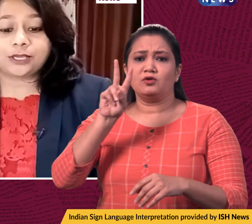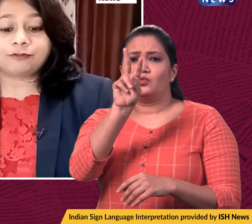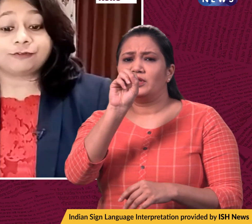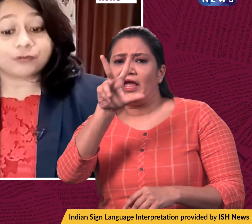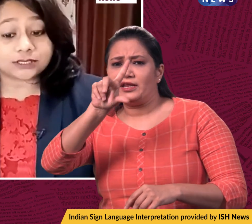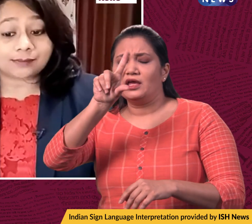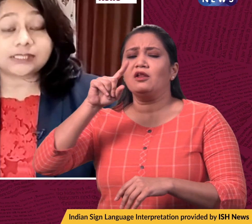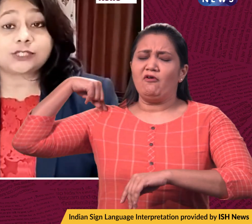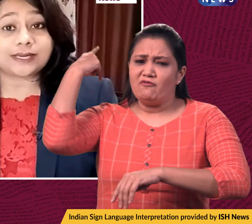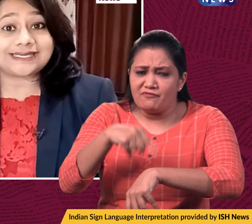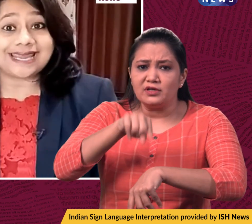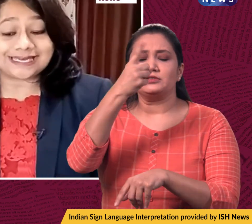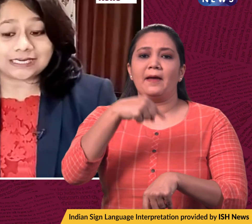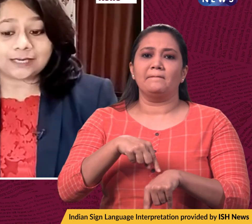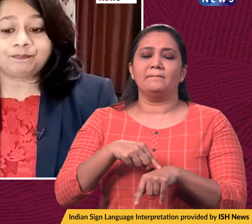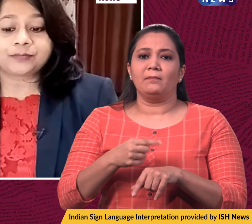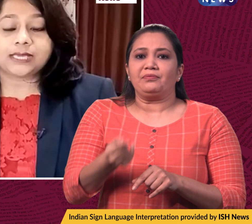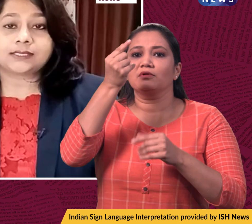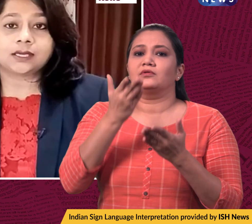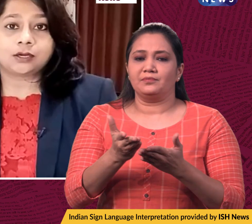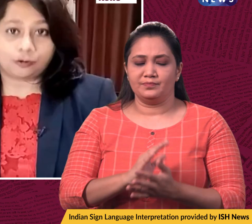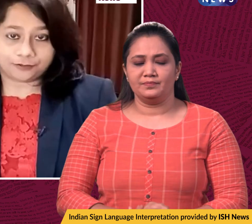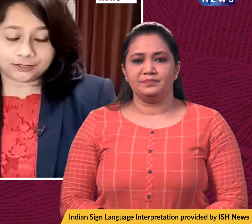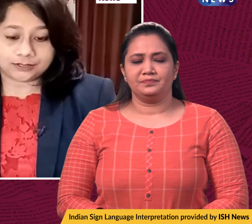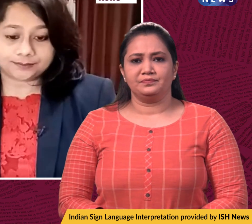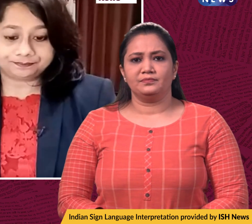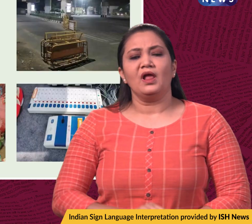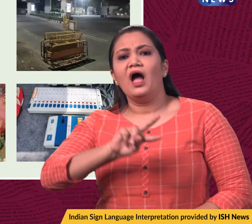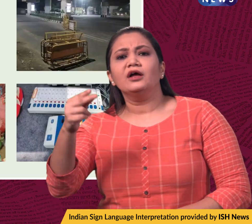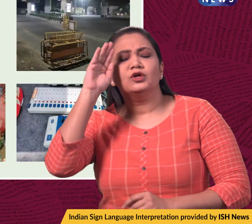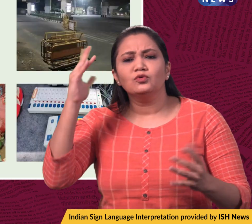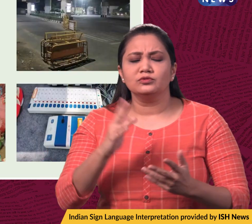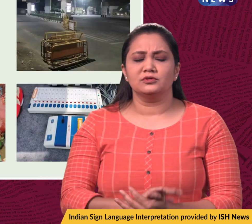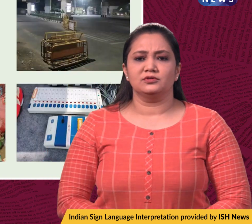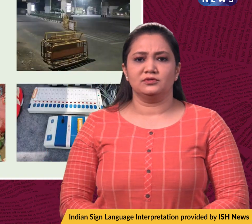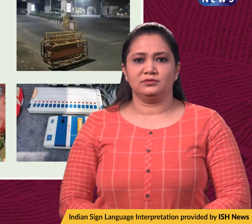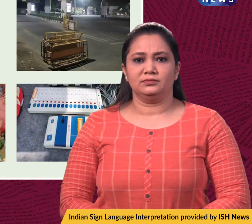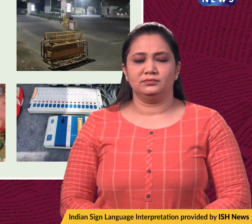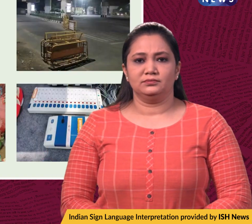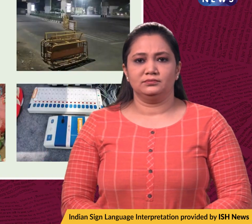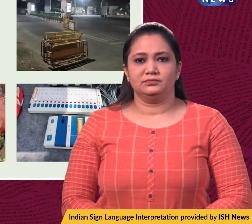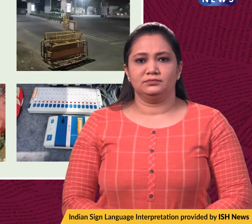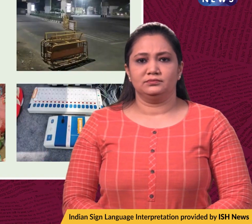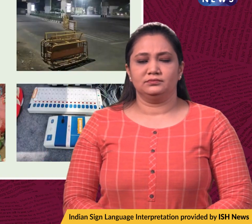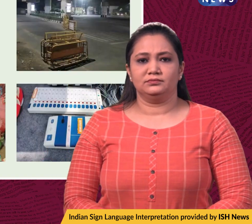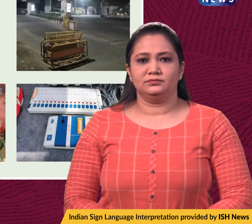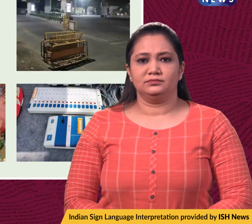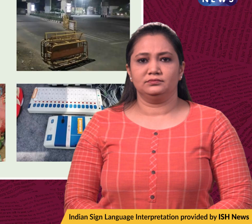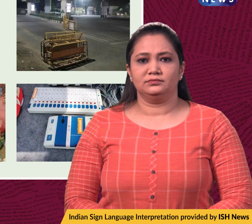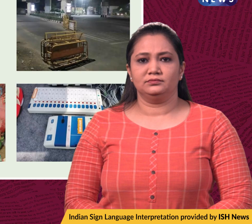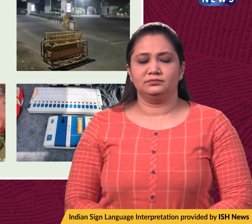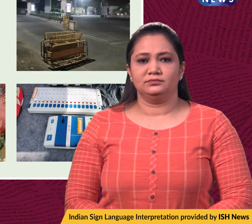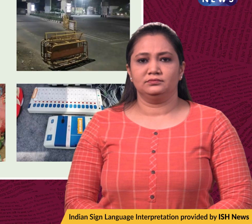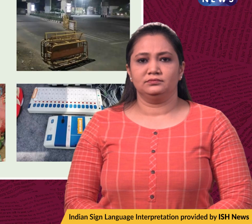this week for the first time since 2018 hit confidence. Let's now take a look at other news that's coming